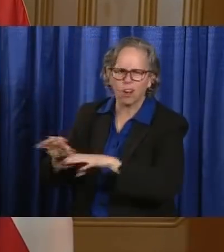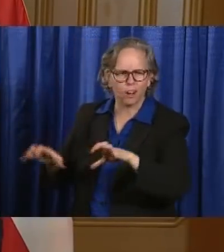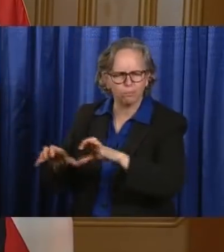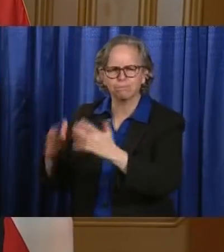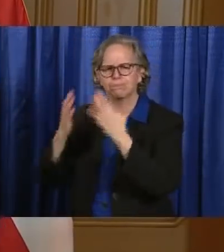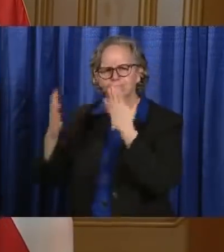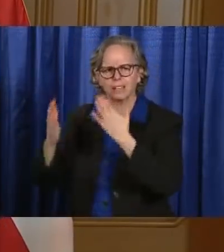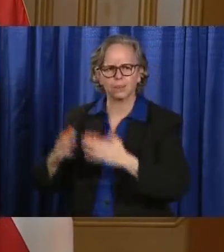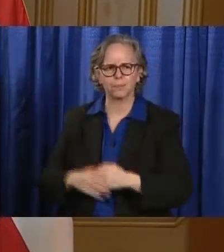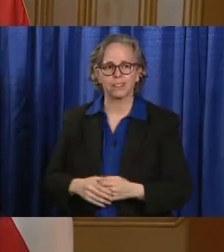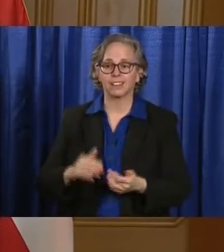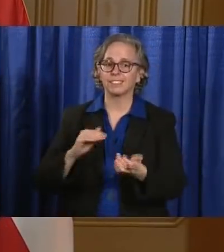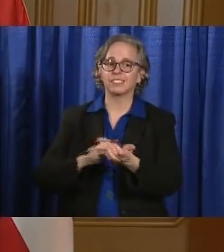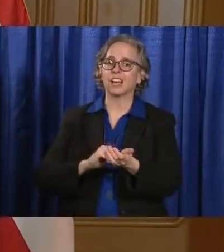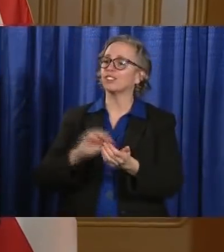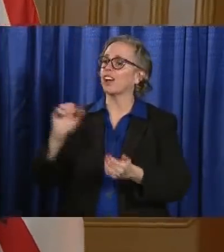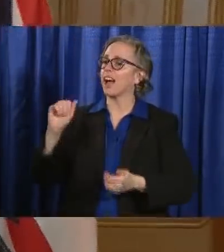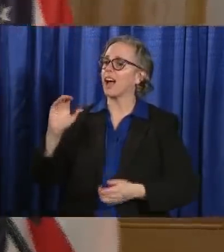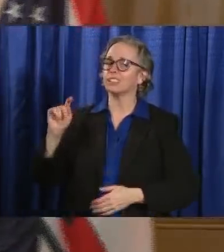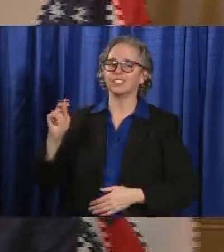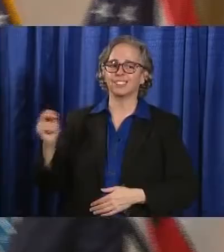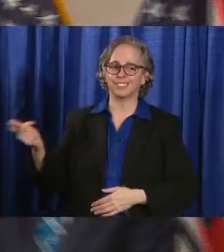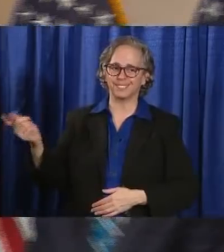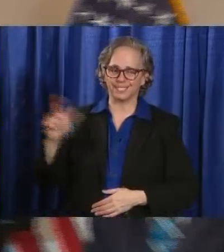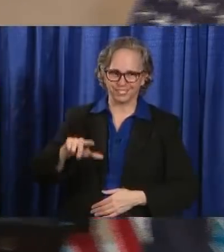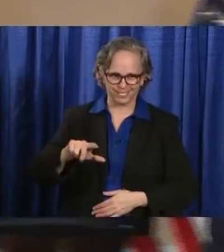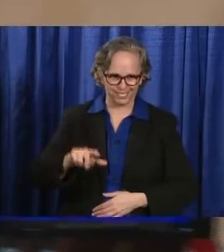Dr. Acton. Thank you, Governor.